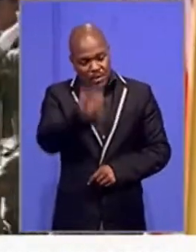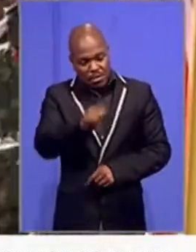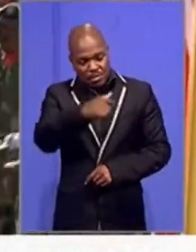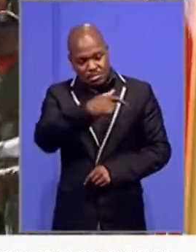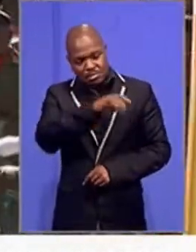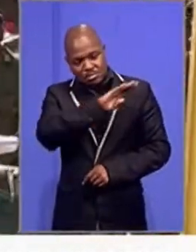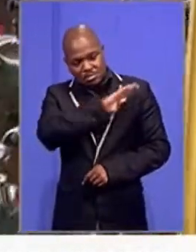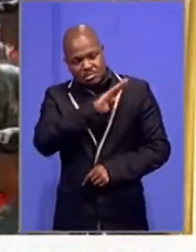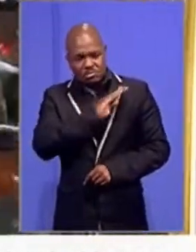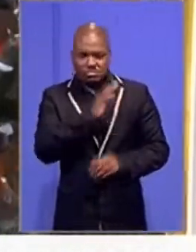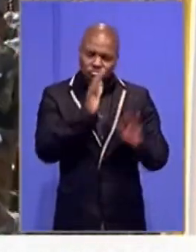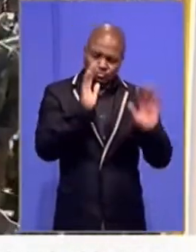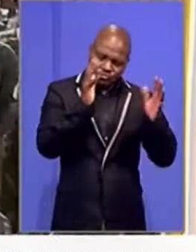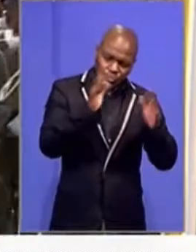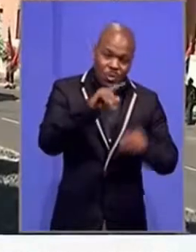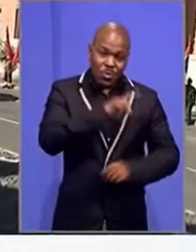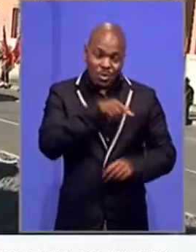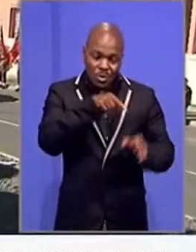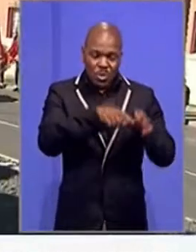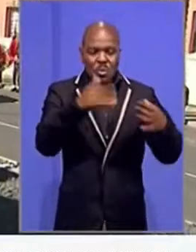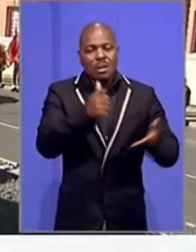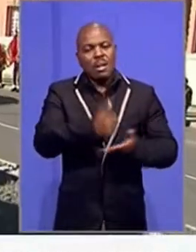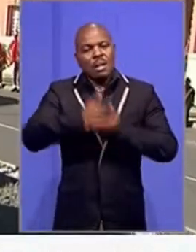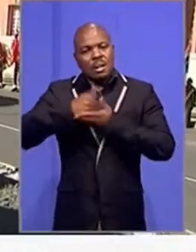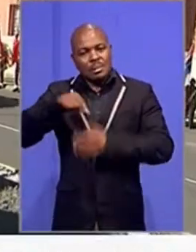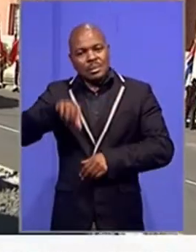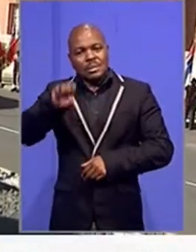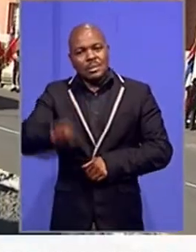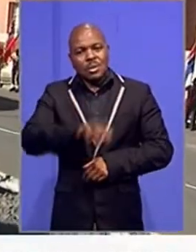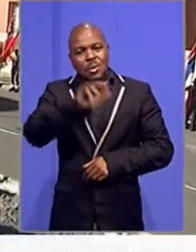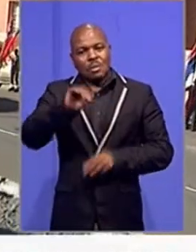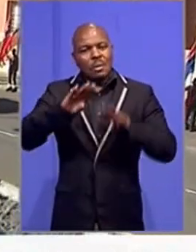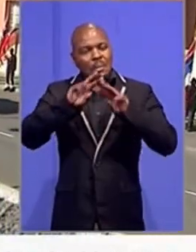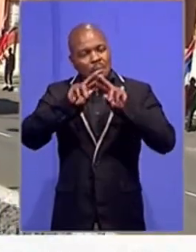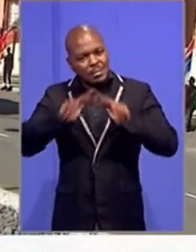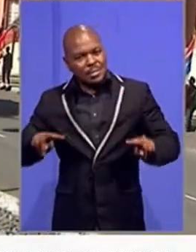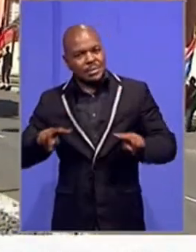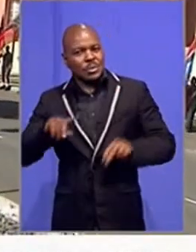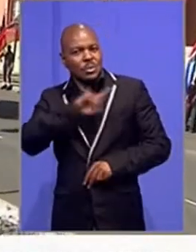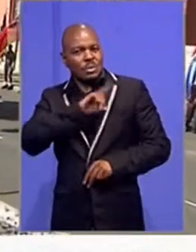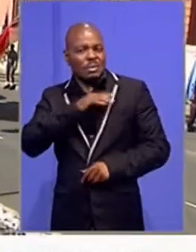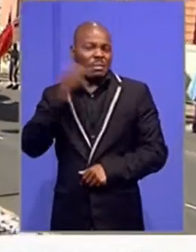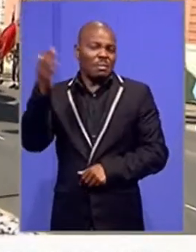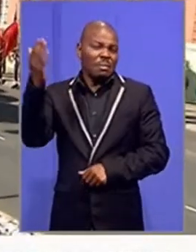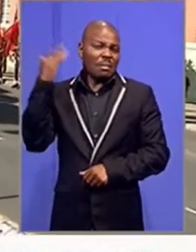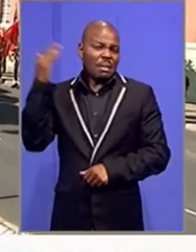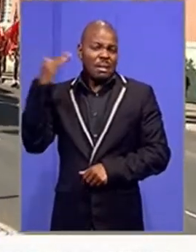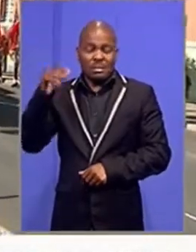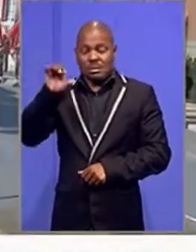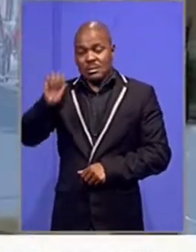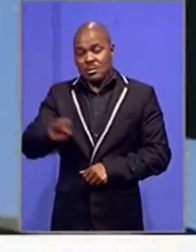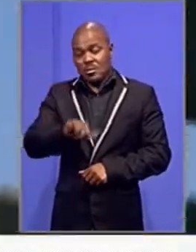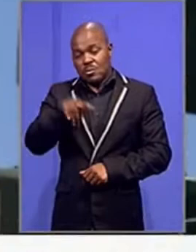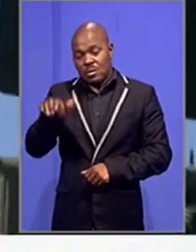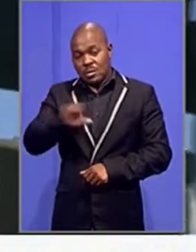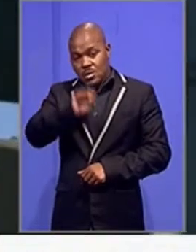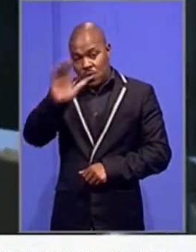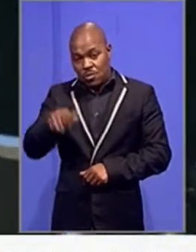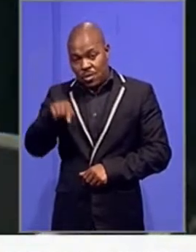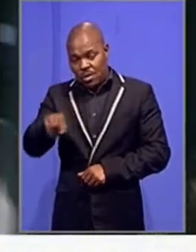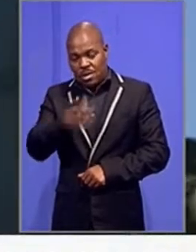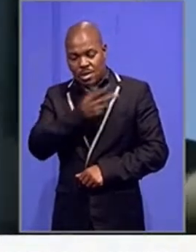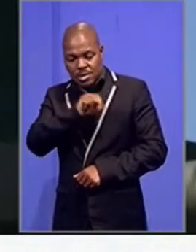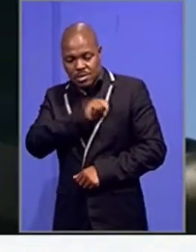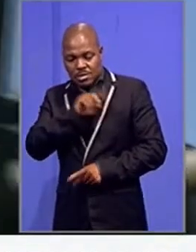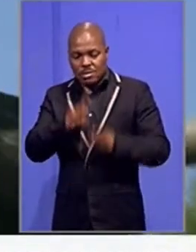sa ehlana ka ho thusa ho tlisa botsitso le ho kgutlisa seriti sa naha nakong eo merusu e neng ya aparetse diprovinsi tsa Kwazulu Natal